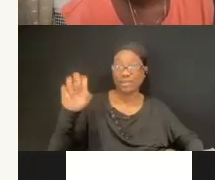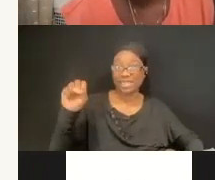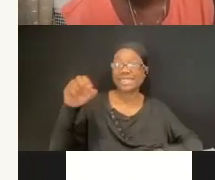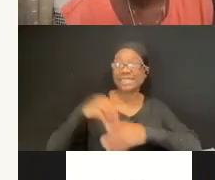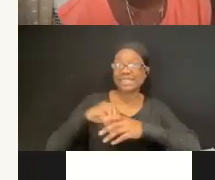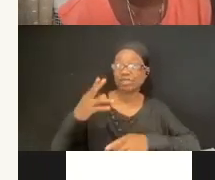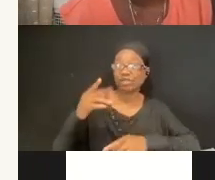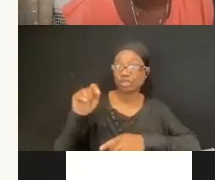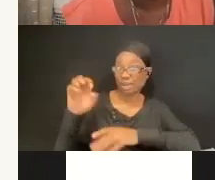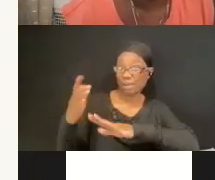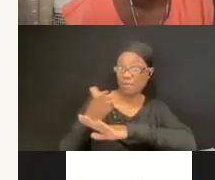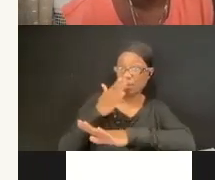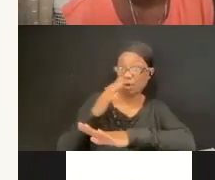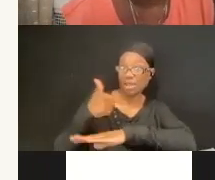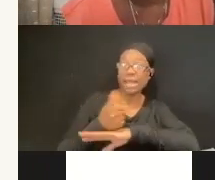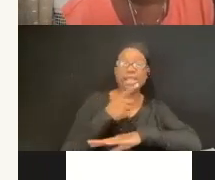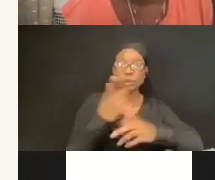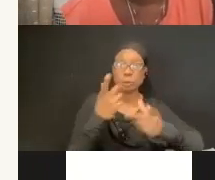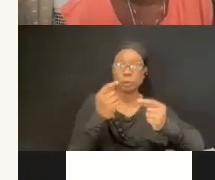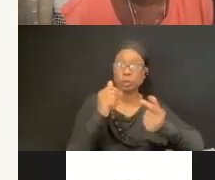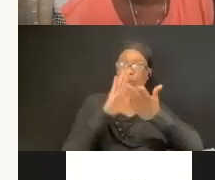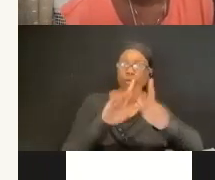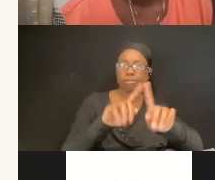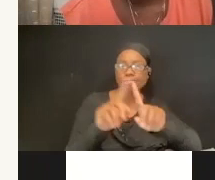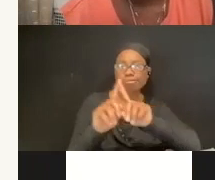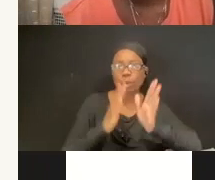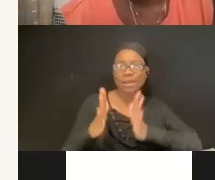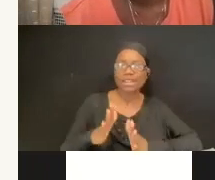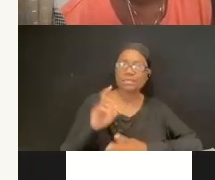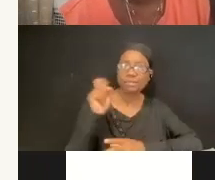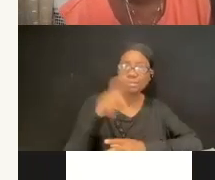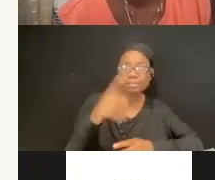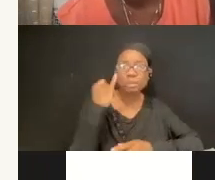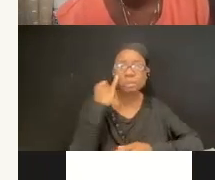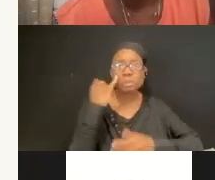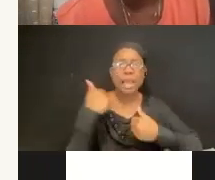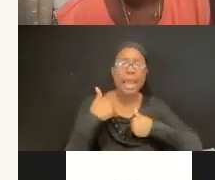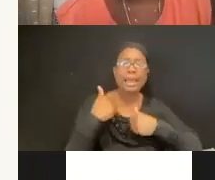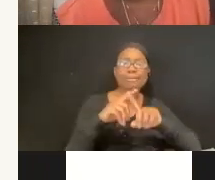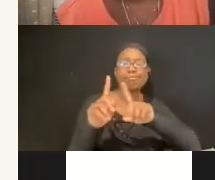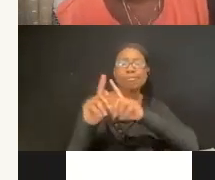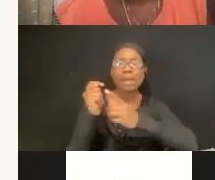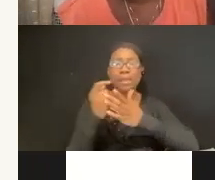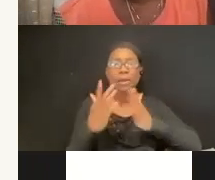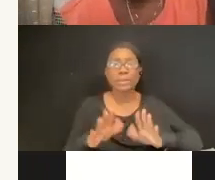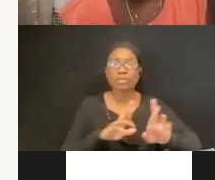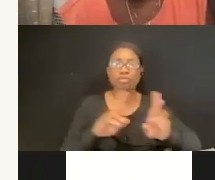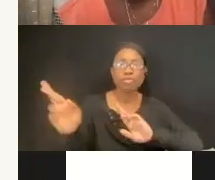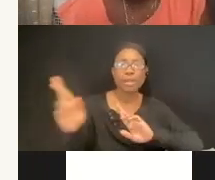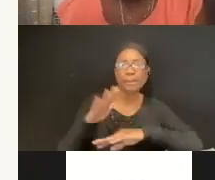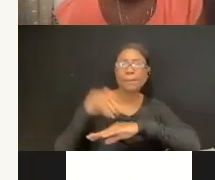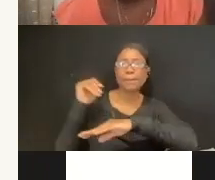bunch of therapists who could kind of be on call, and they can respond to the organizers who are in crisis or who need a little bit of